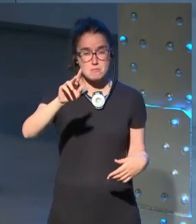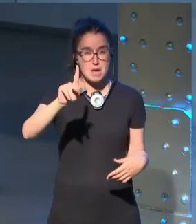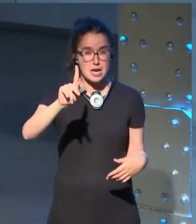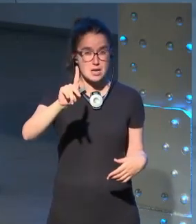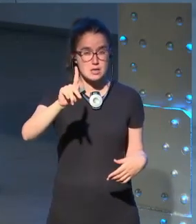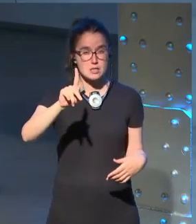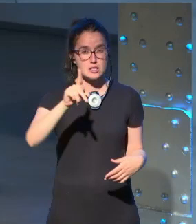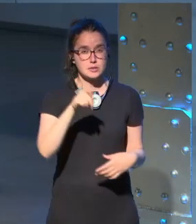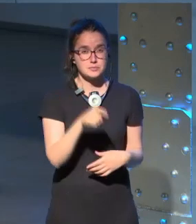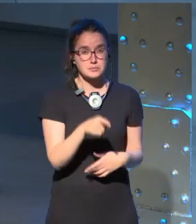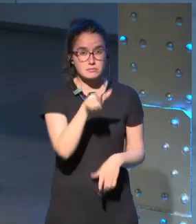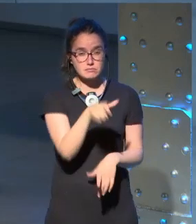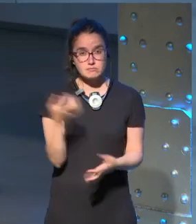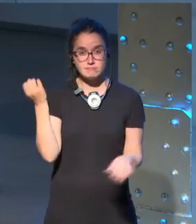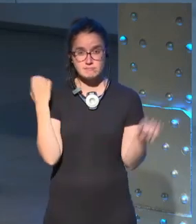starts getting